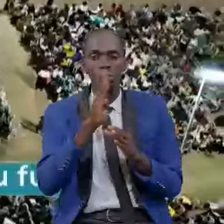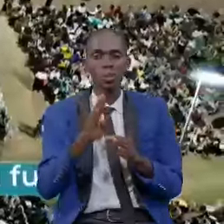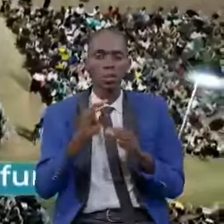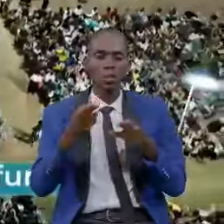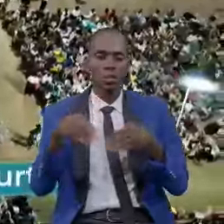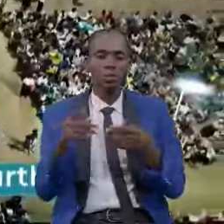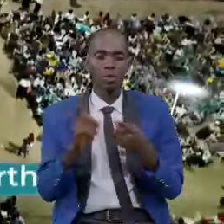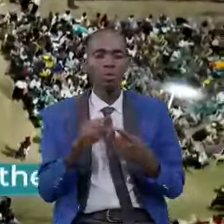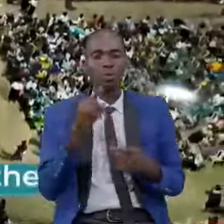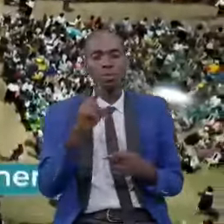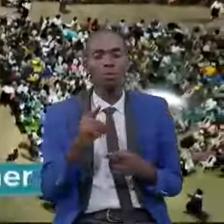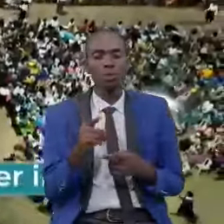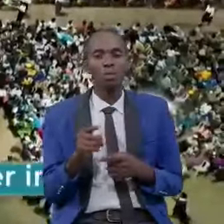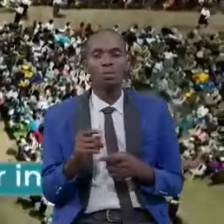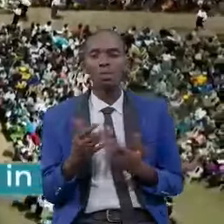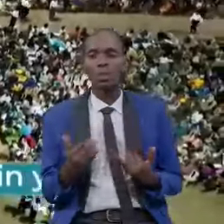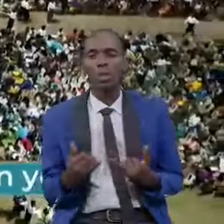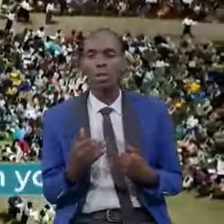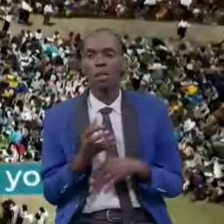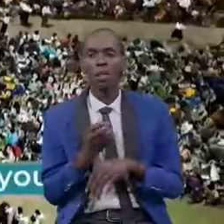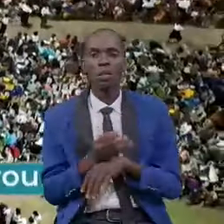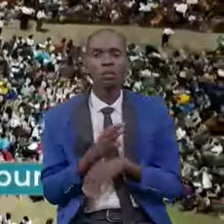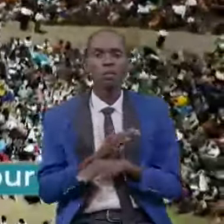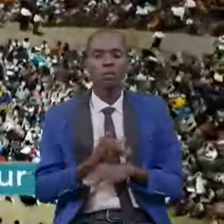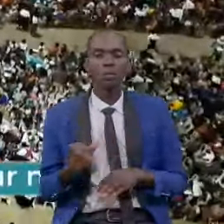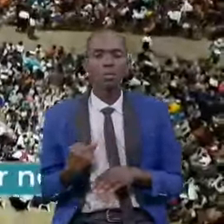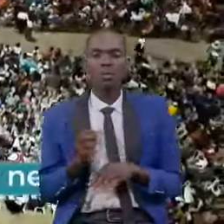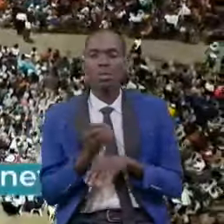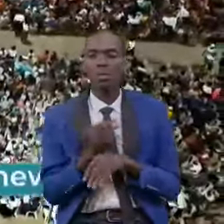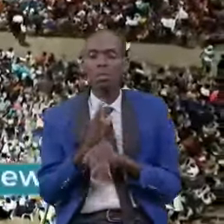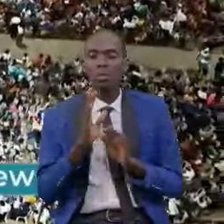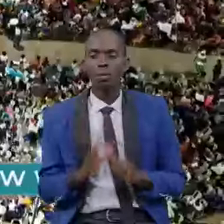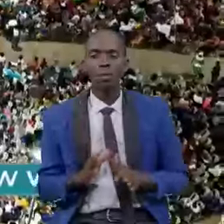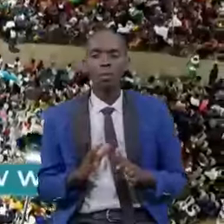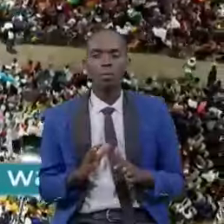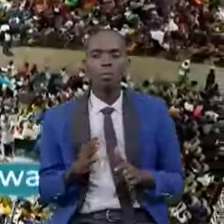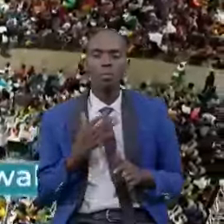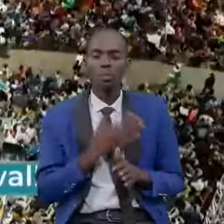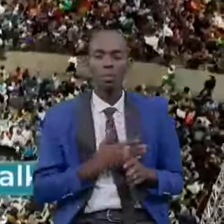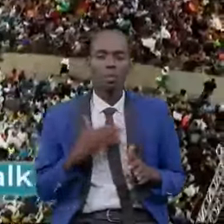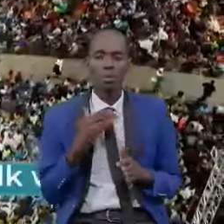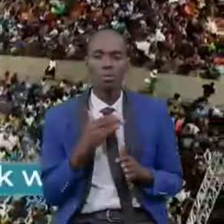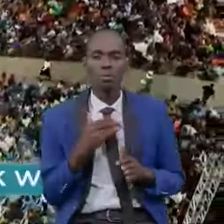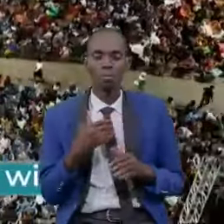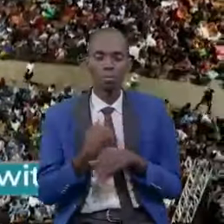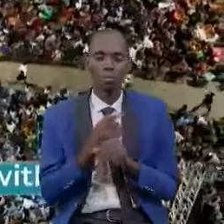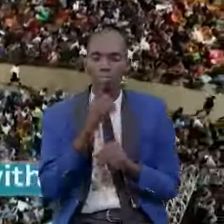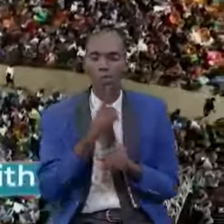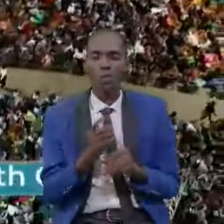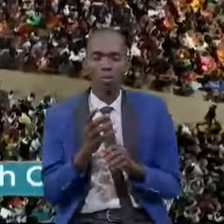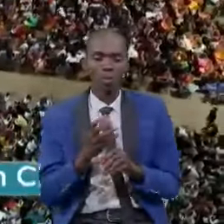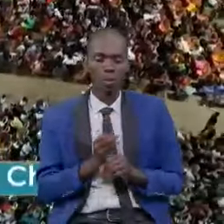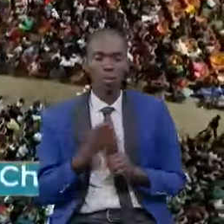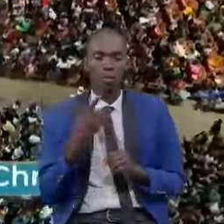make sure you get all the details. Be thorough while collecting the data. Let there be no